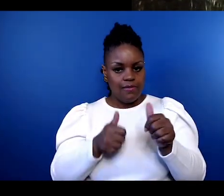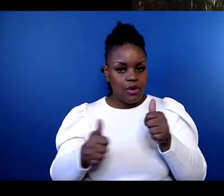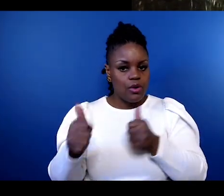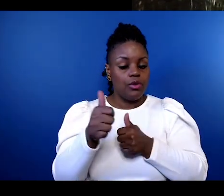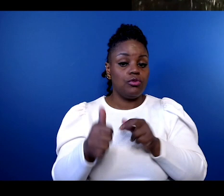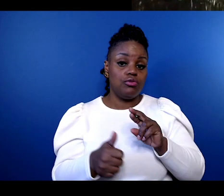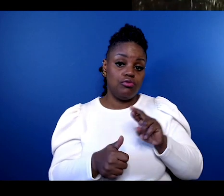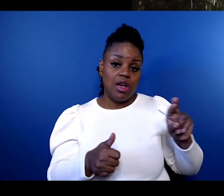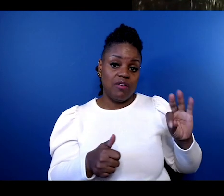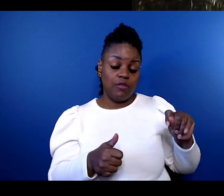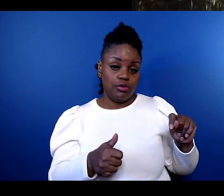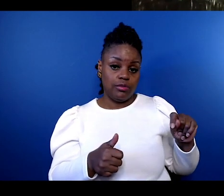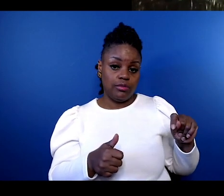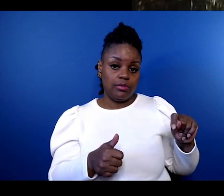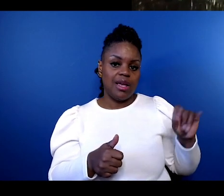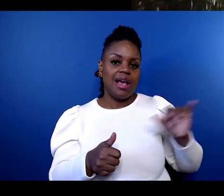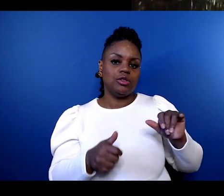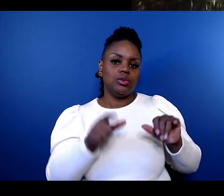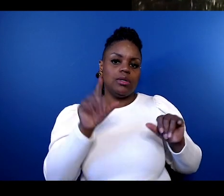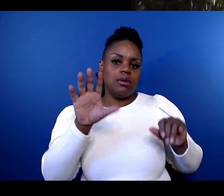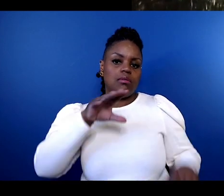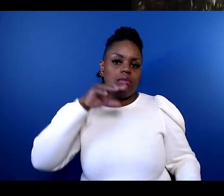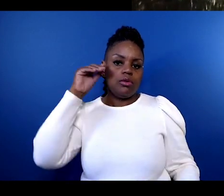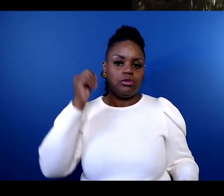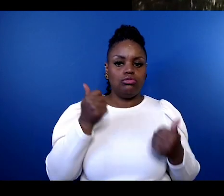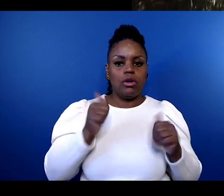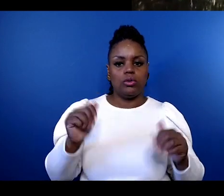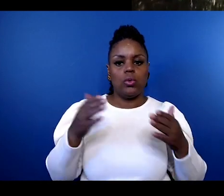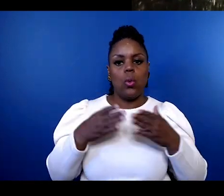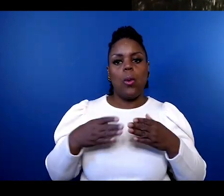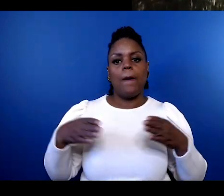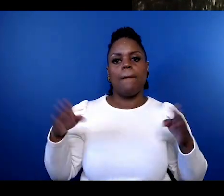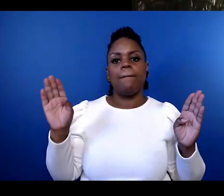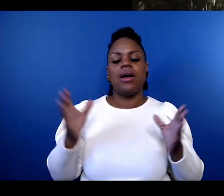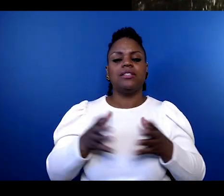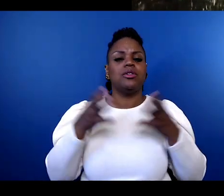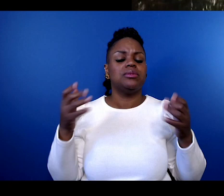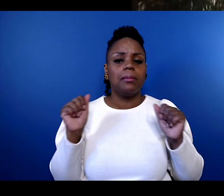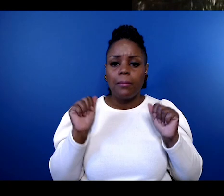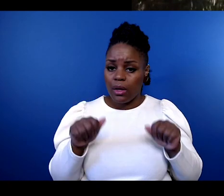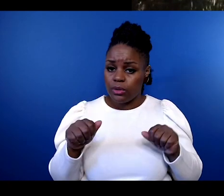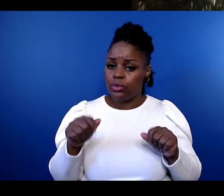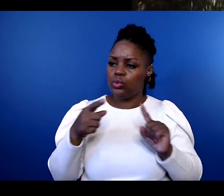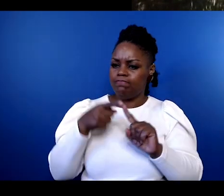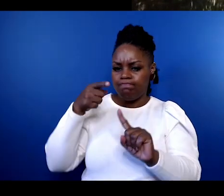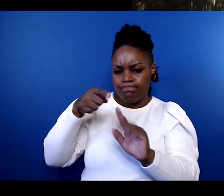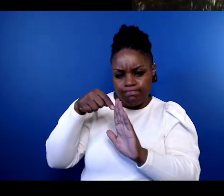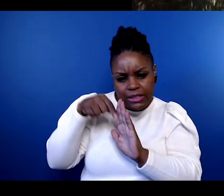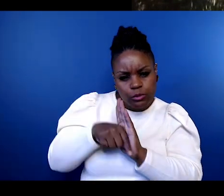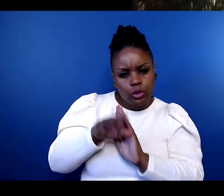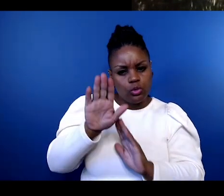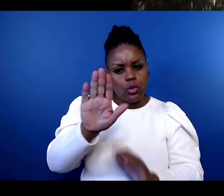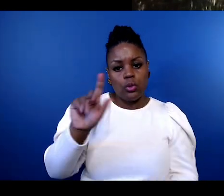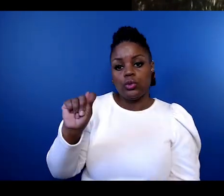Exhale it down in front of the left foot, left arm up. Again, pull that left shoulder back, just opening the